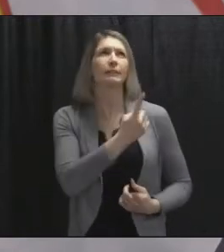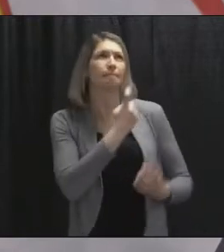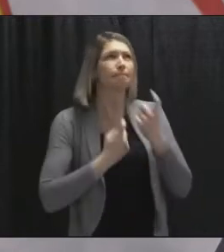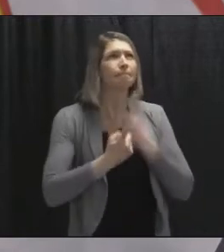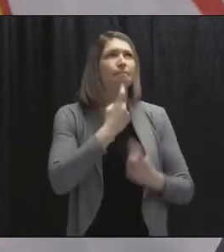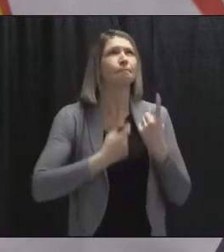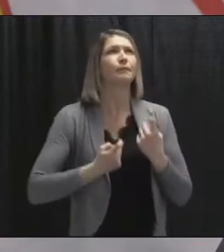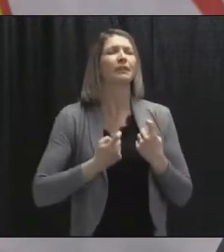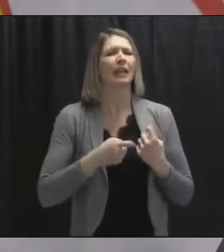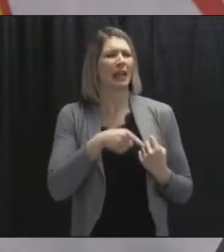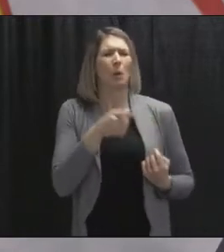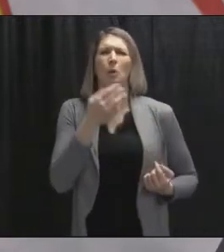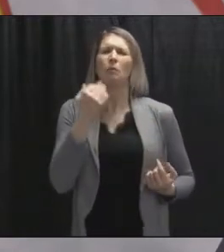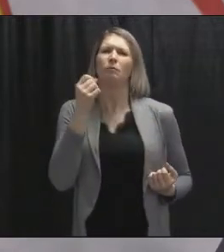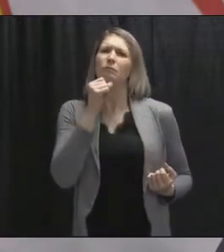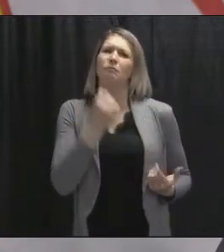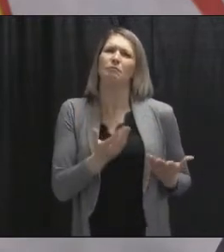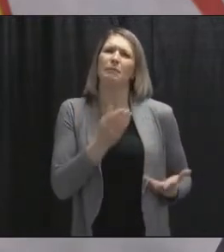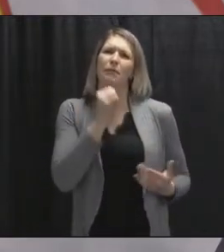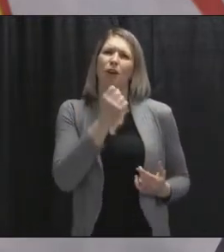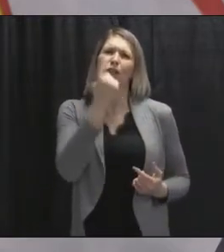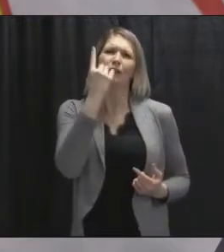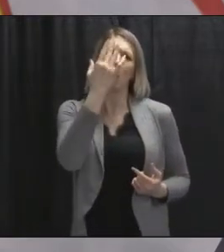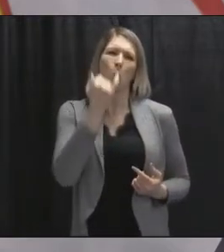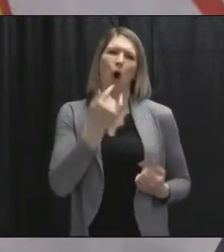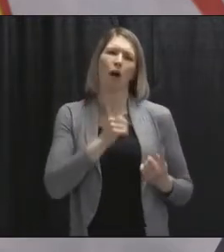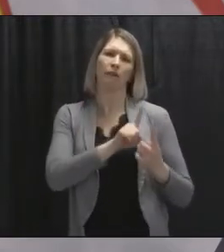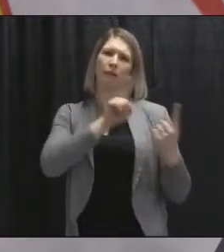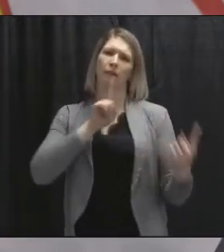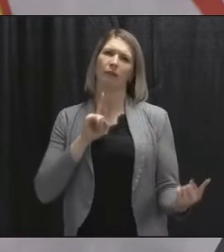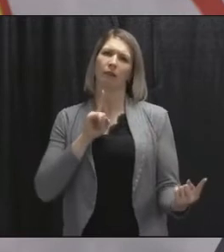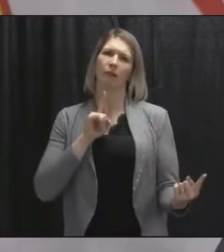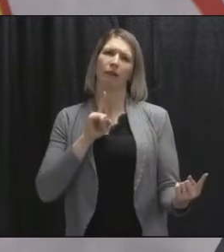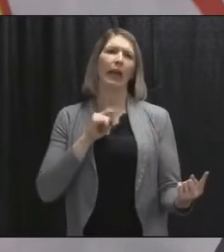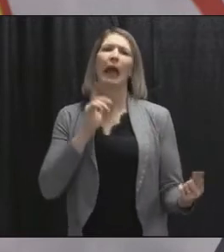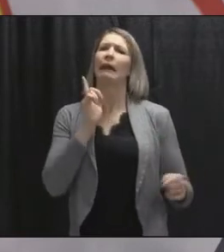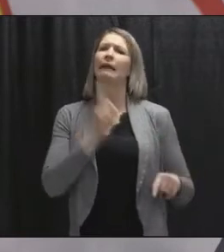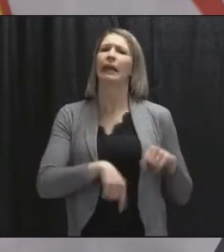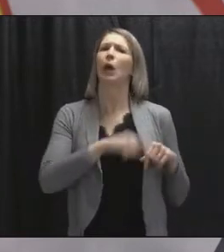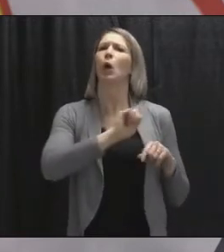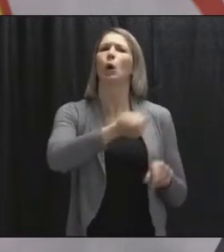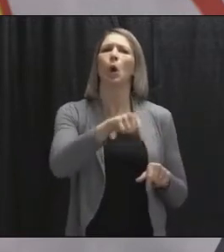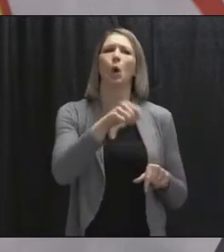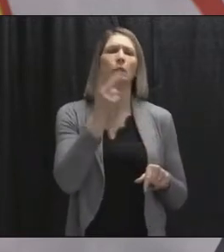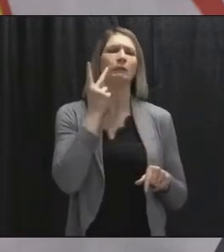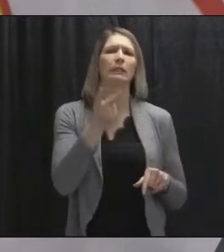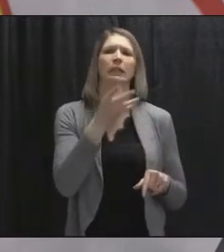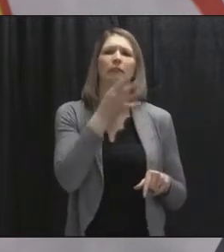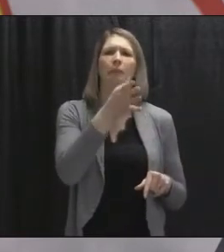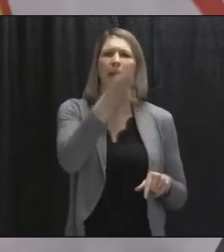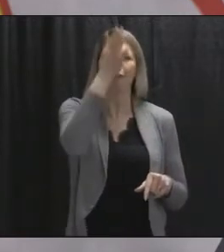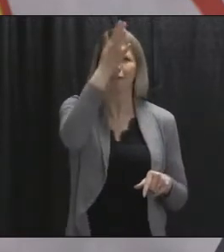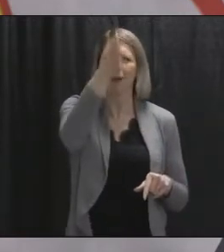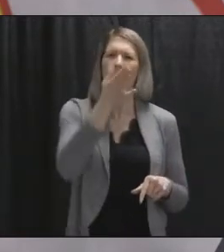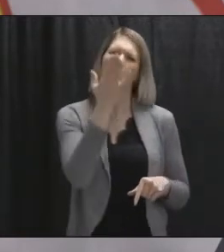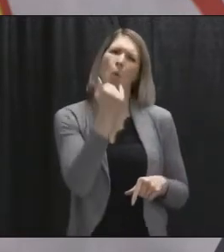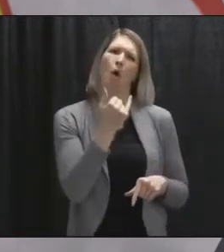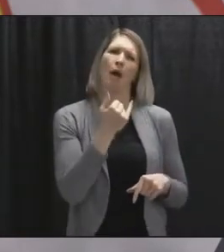away from the family and their friends, it's good to keep them informed on the level that they